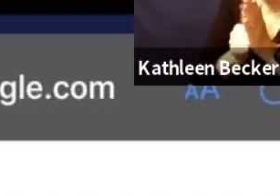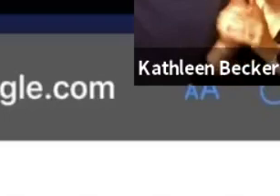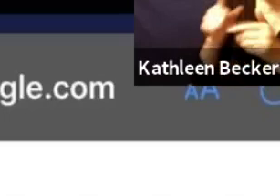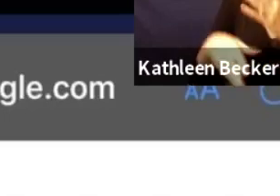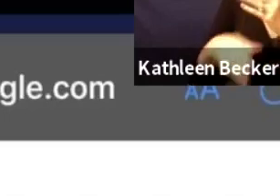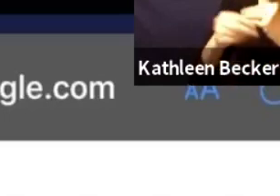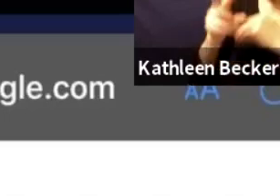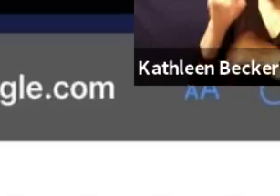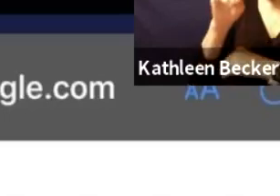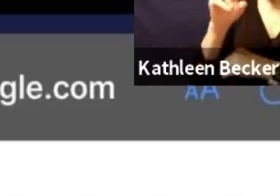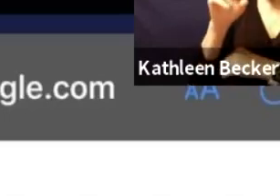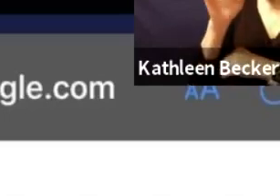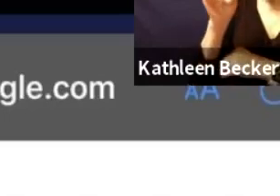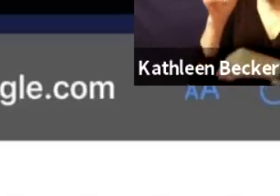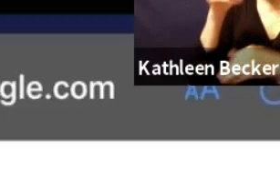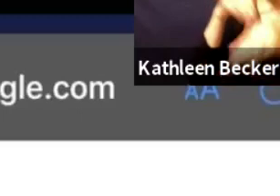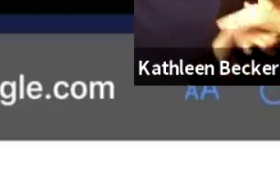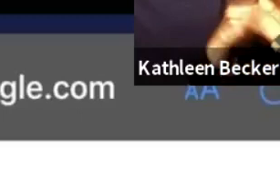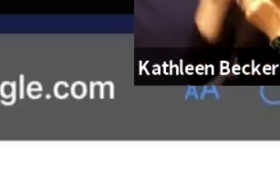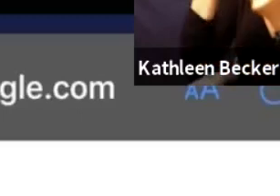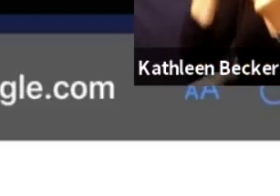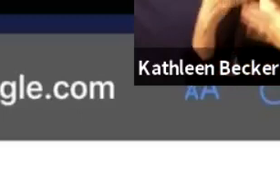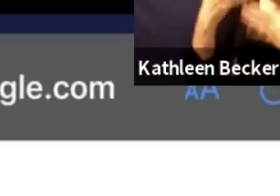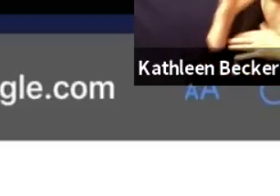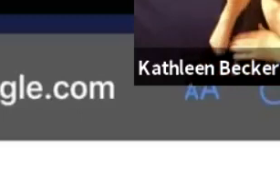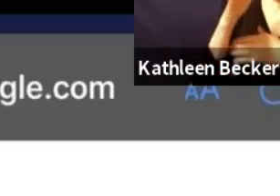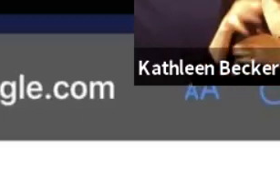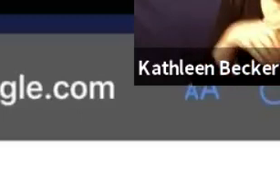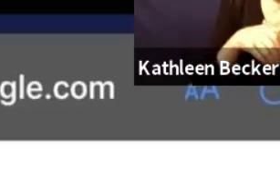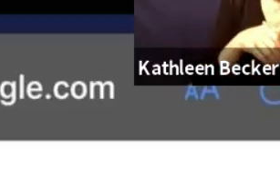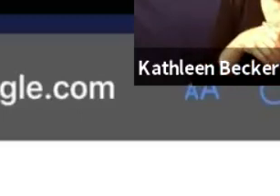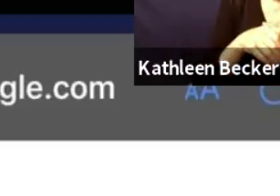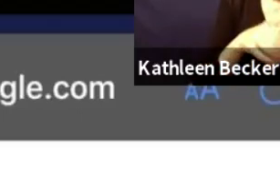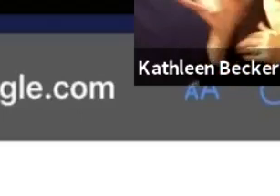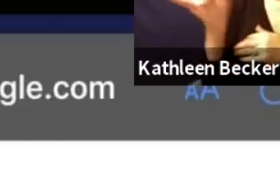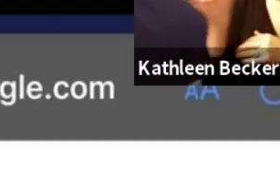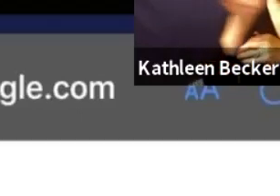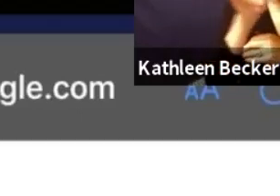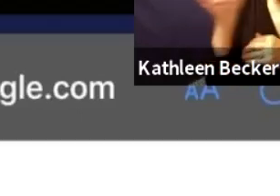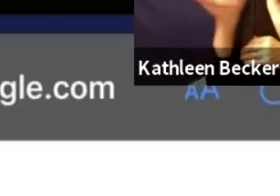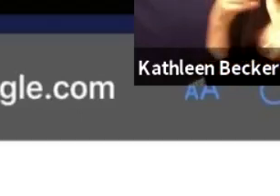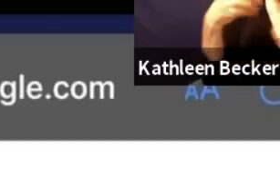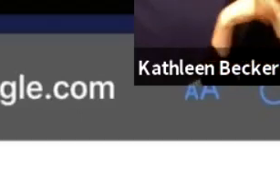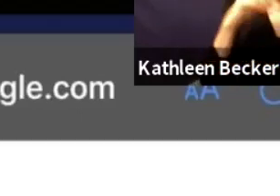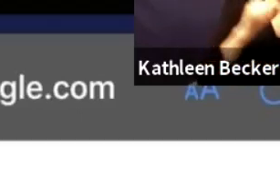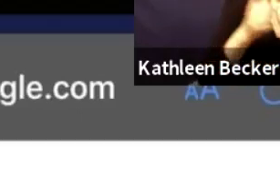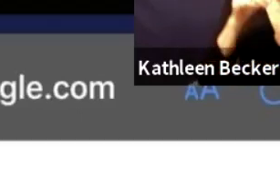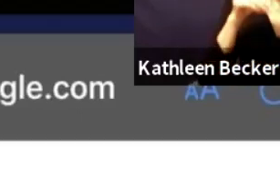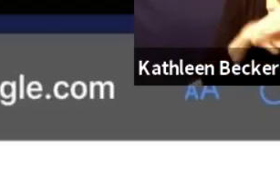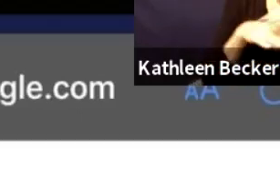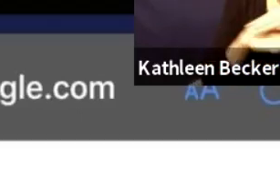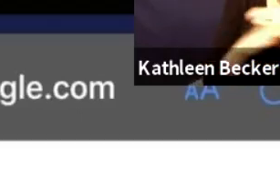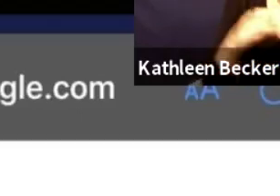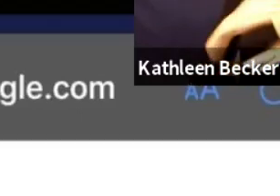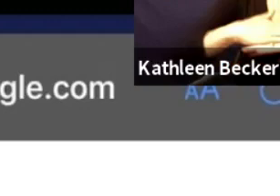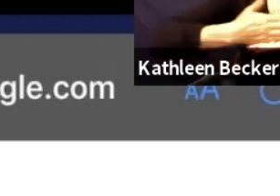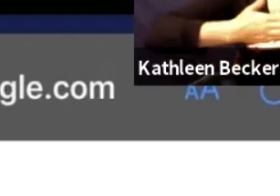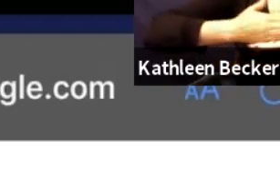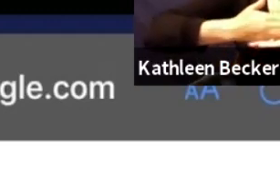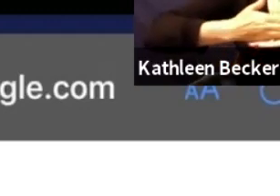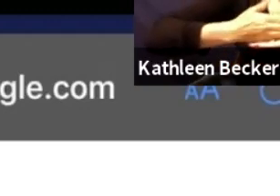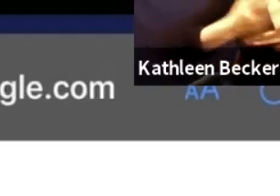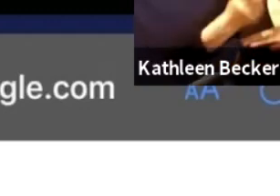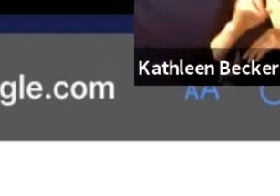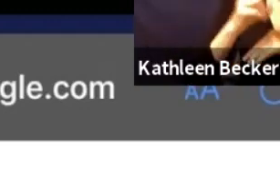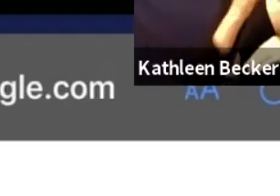their RUSD login information. So similar to how they would log in on their Chromebook or